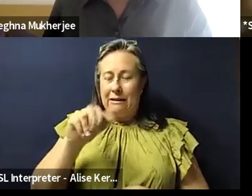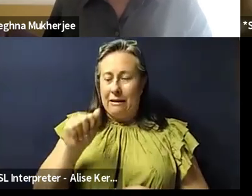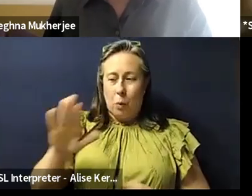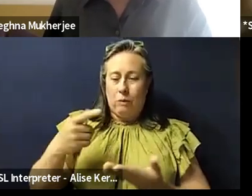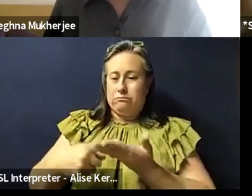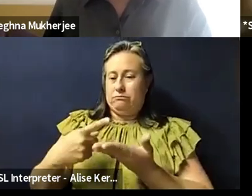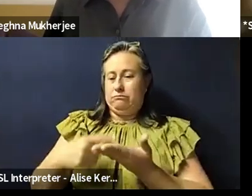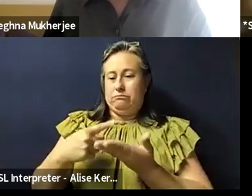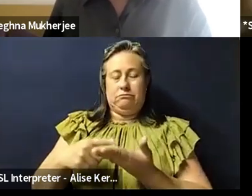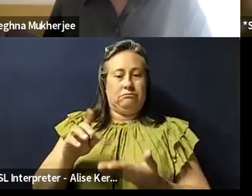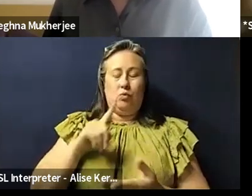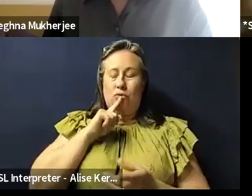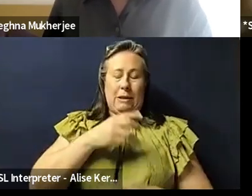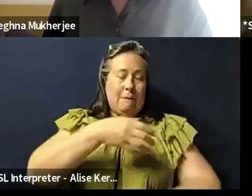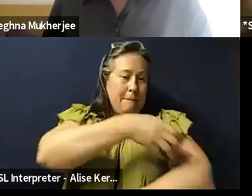was really powerful.